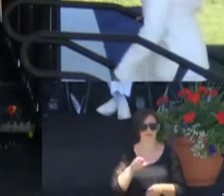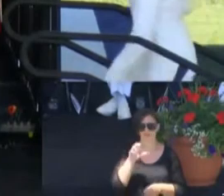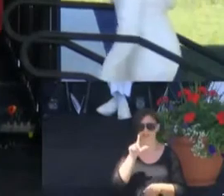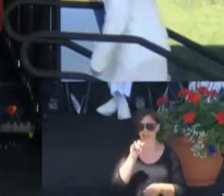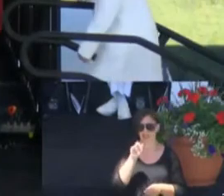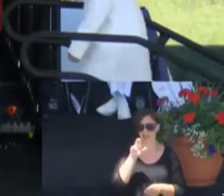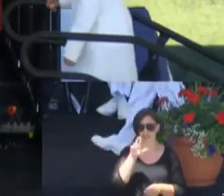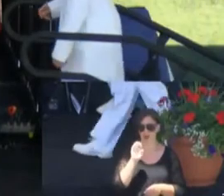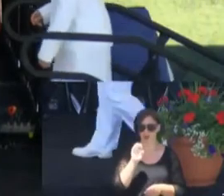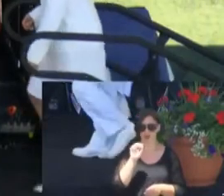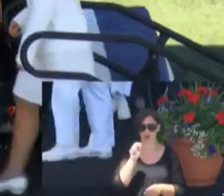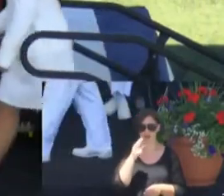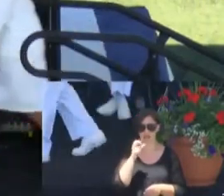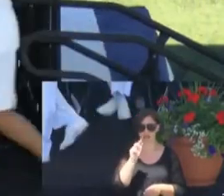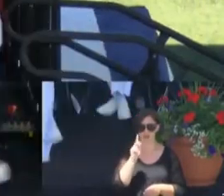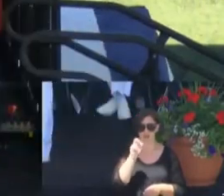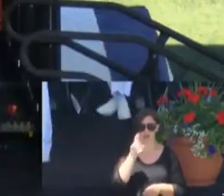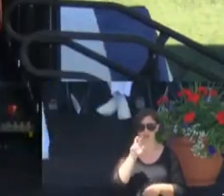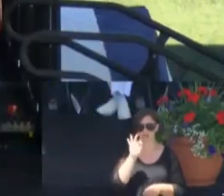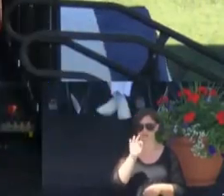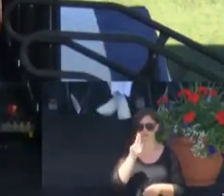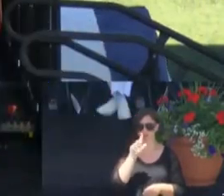Claire Ashton Fuller.